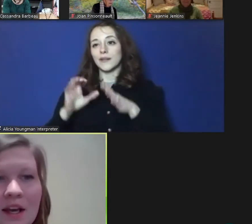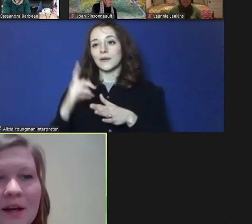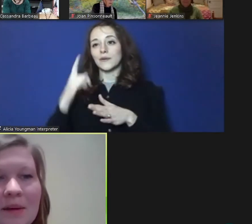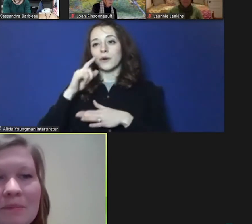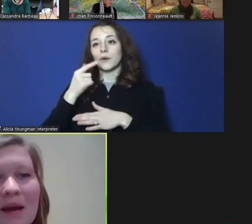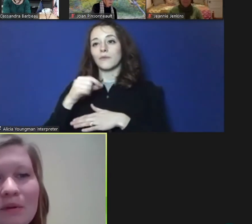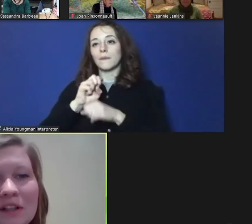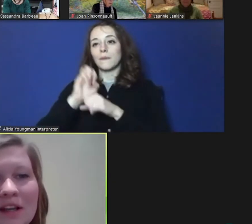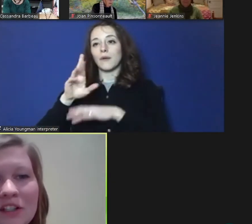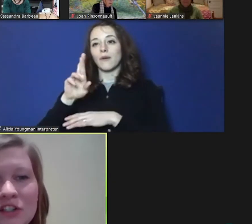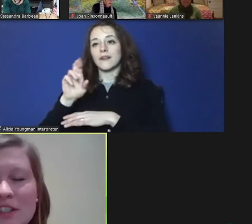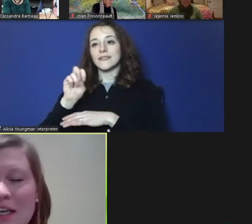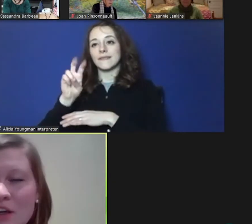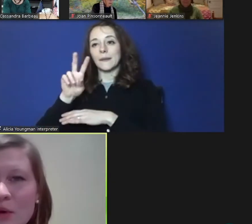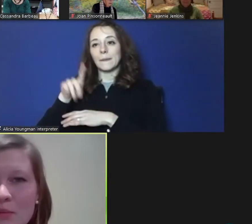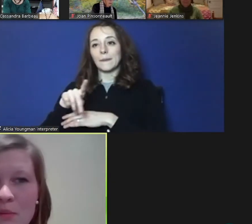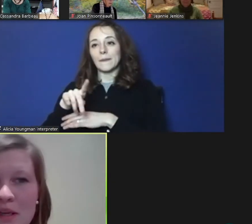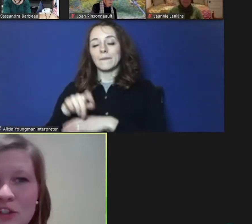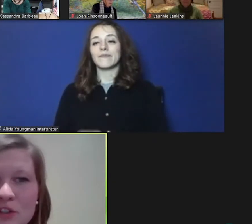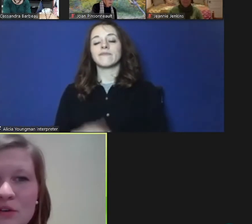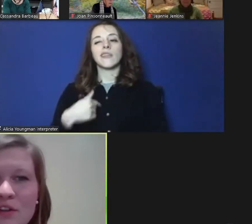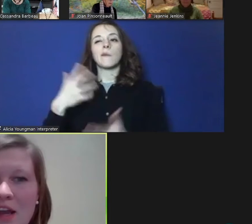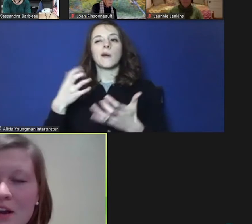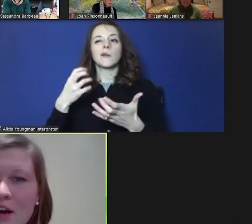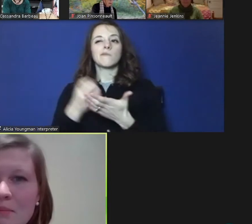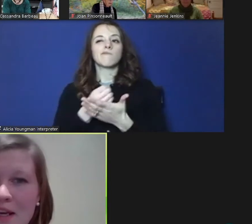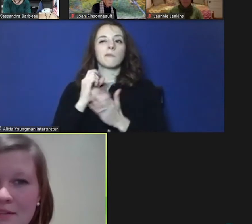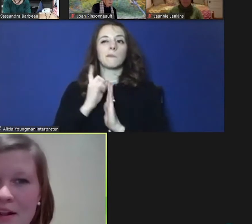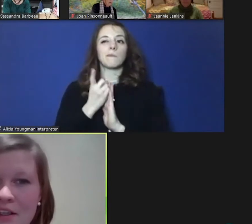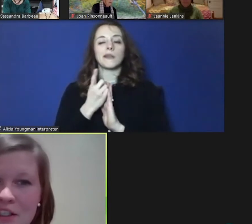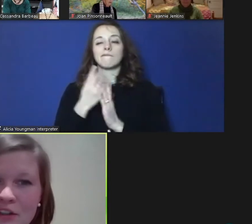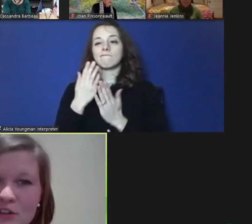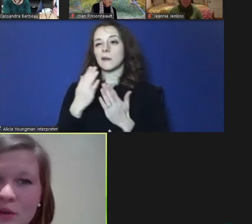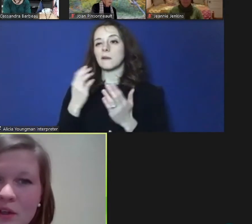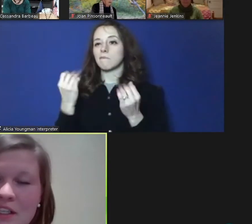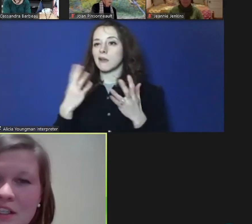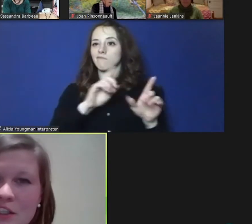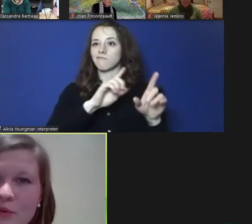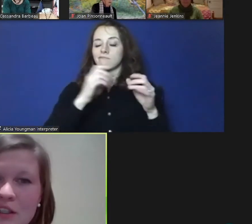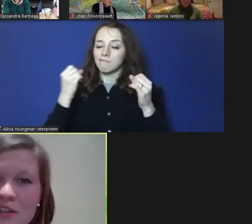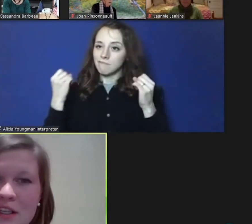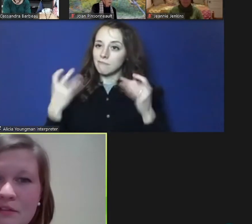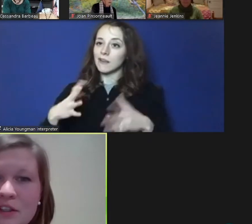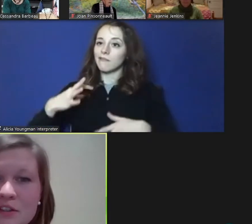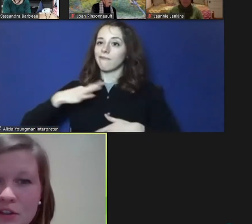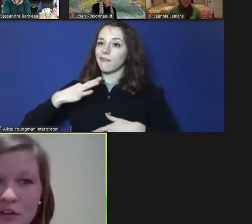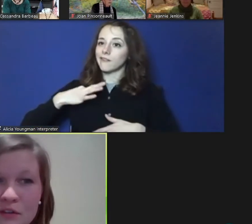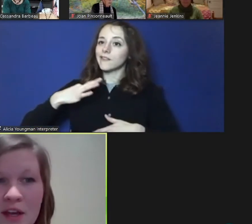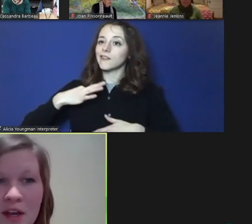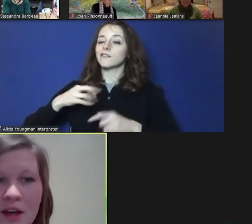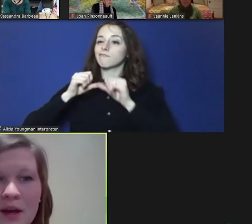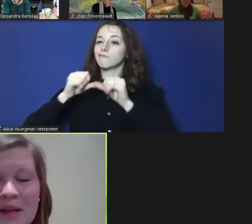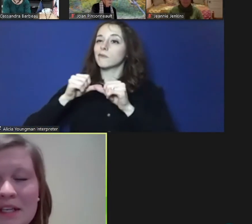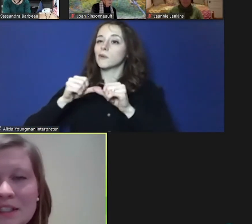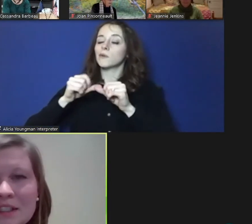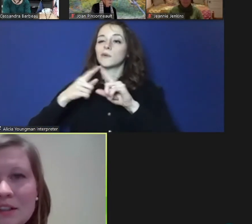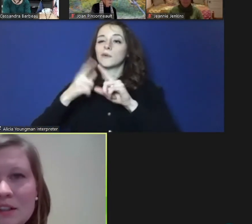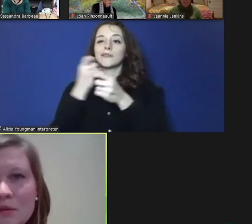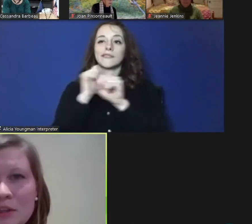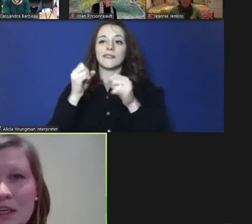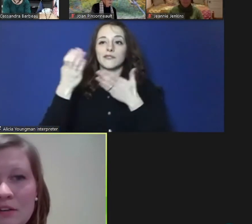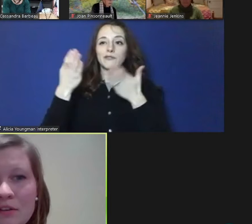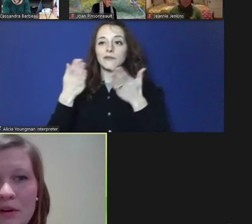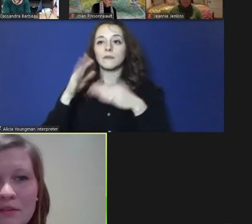RSVP. I would like to just take a quick moment to thank our many volunteers who are continuing to safely serve